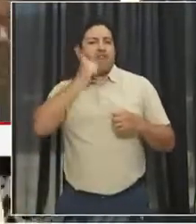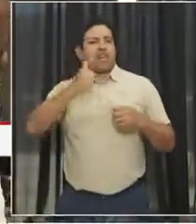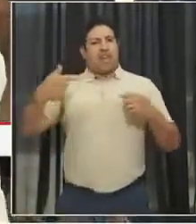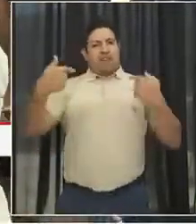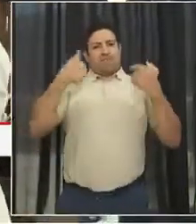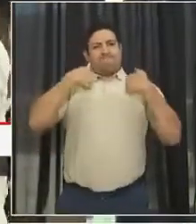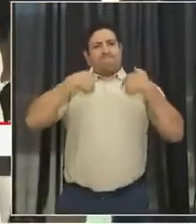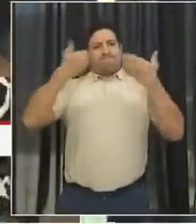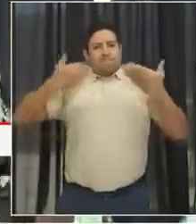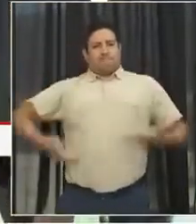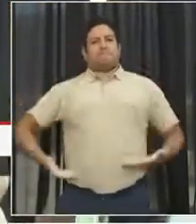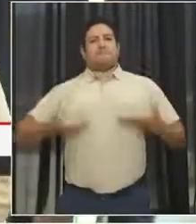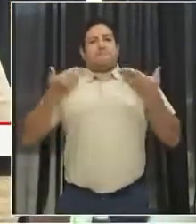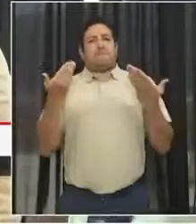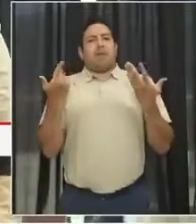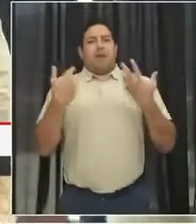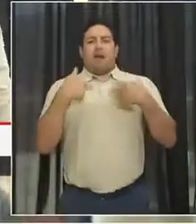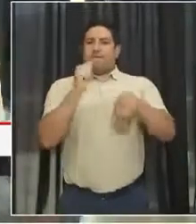Thank you.